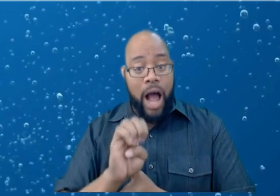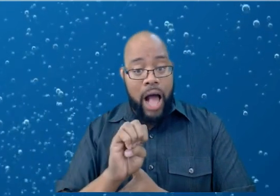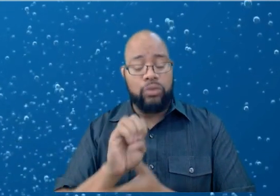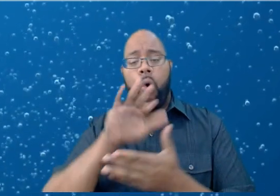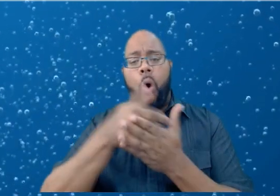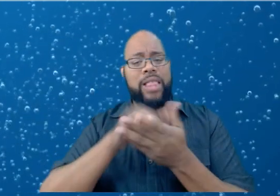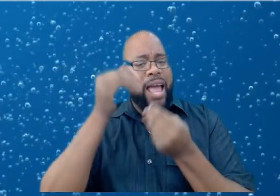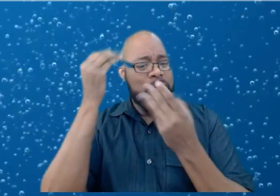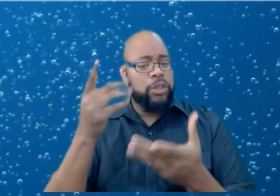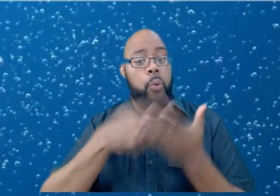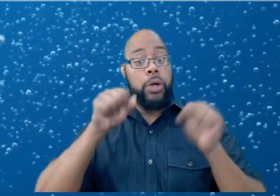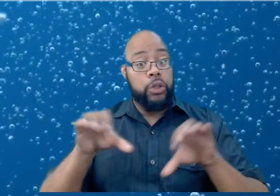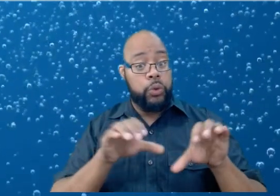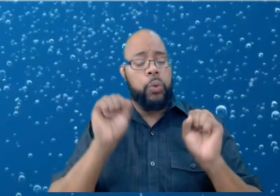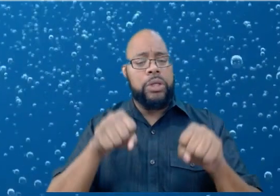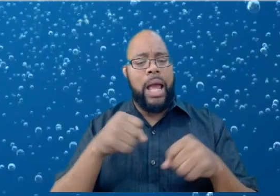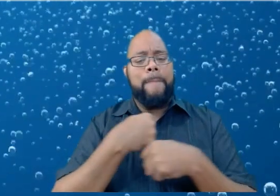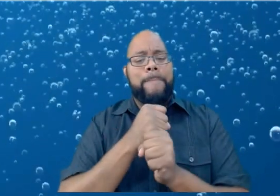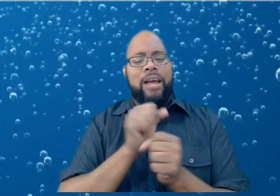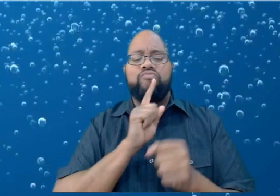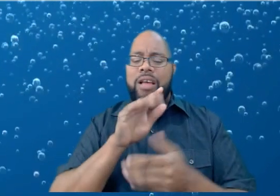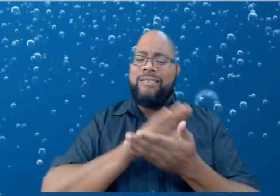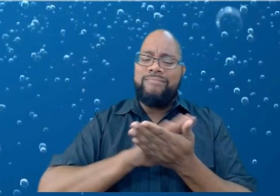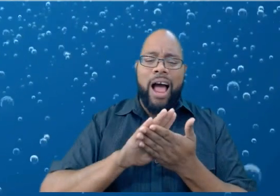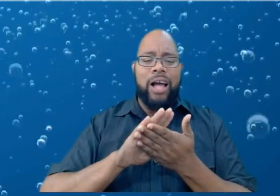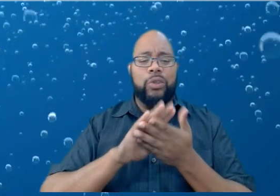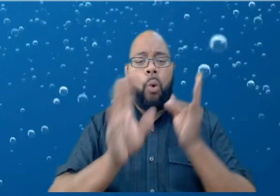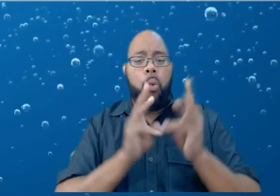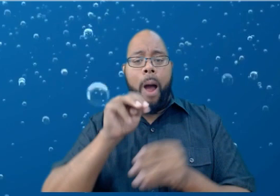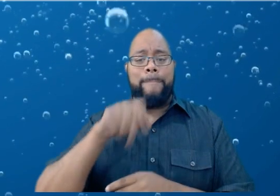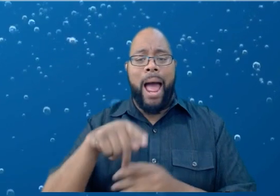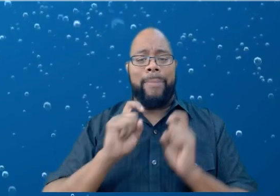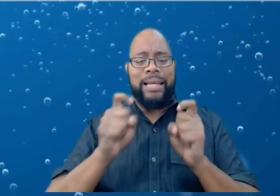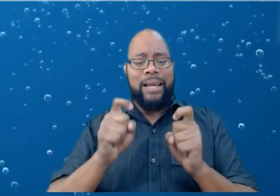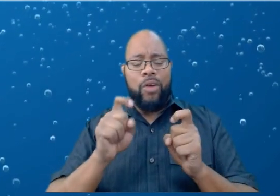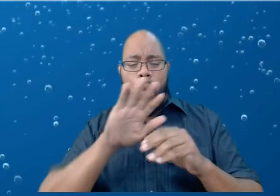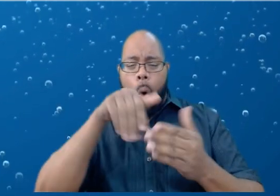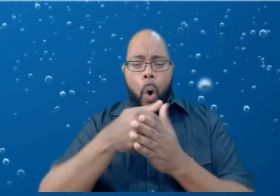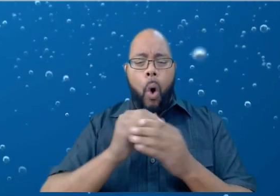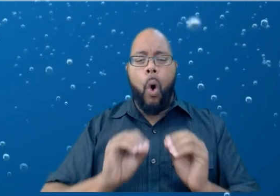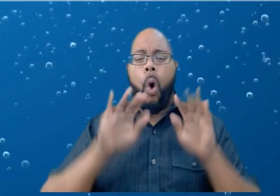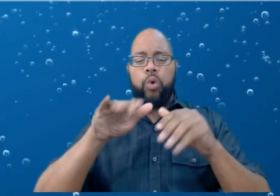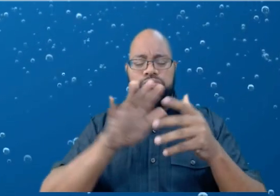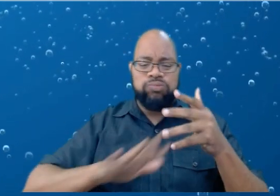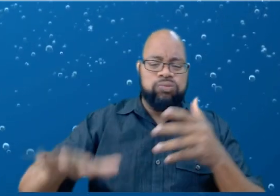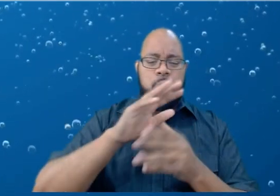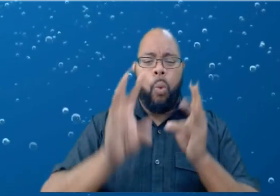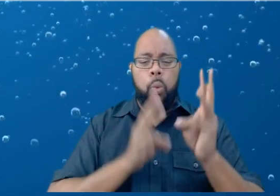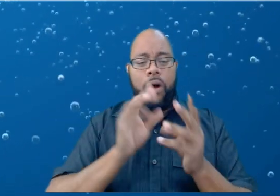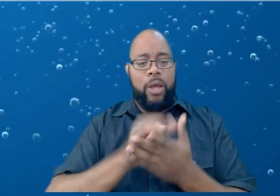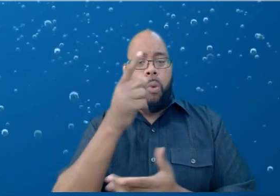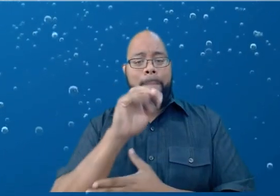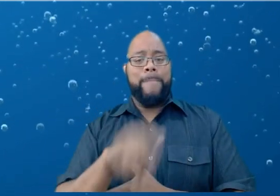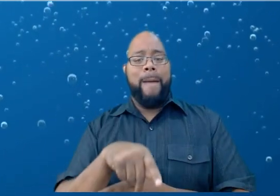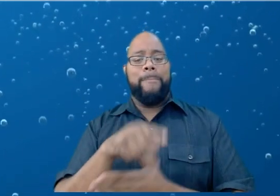of profiles and all of that data, what you can do is you can produce these really nice global maps that give you a state of the entire ocean. And so